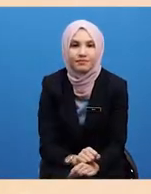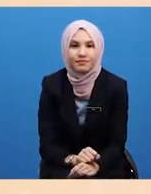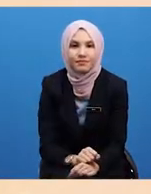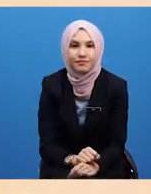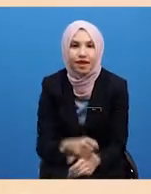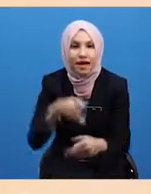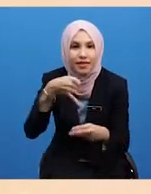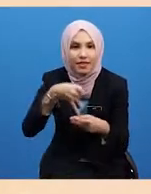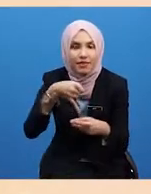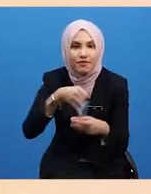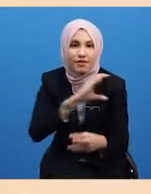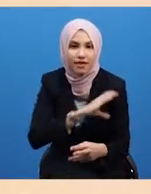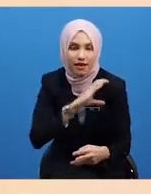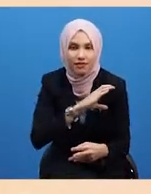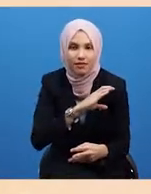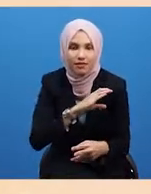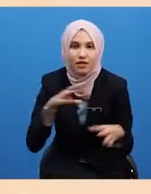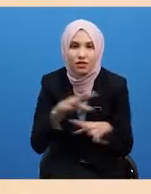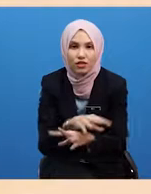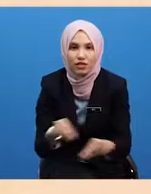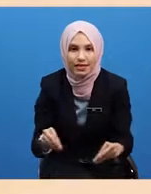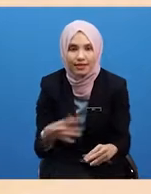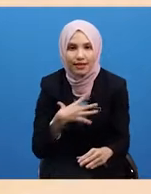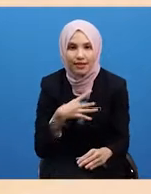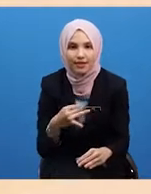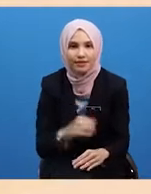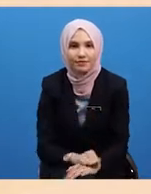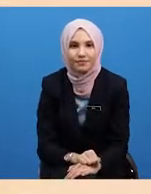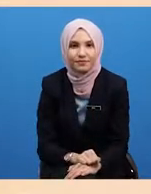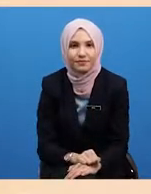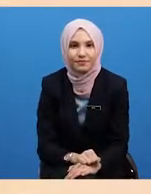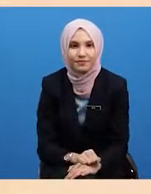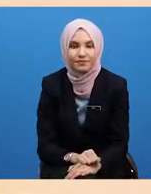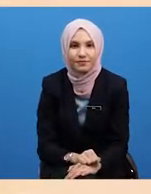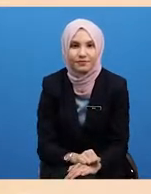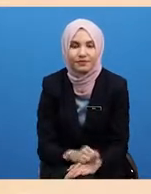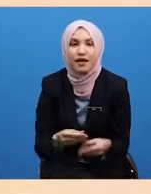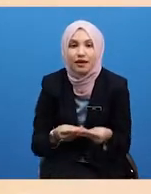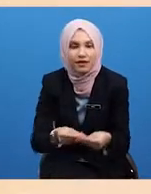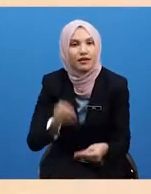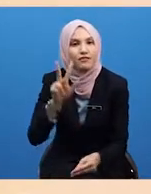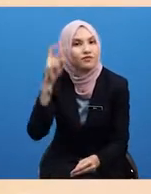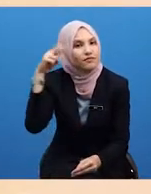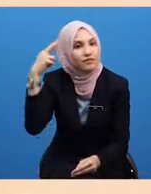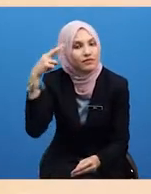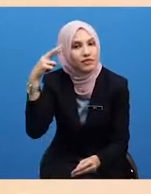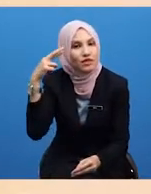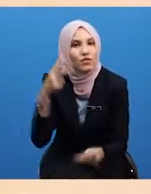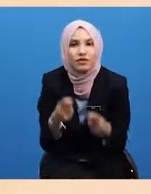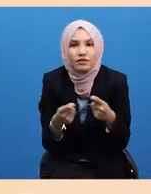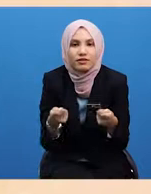Identify the character that you dislike. State 3 reasons with